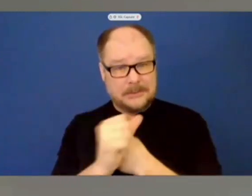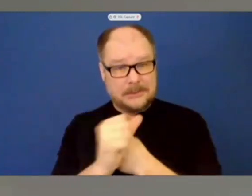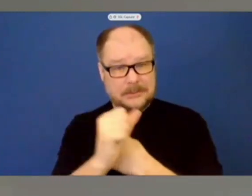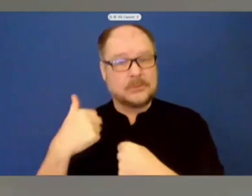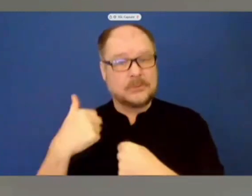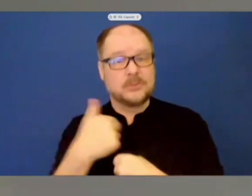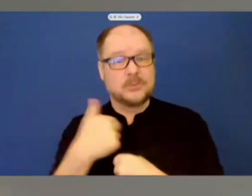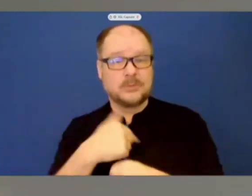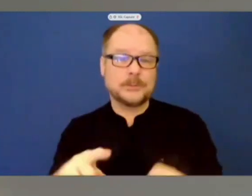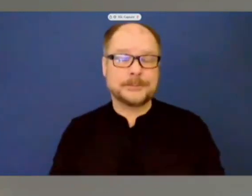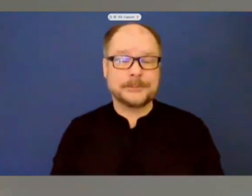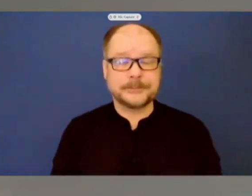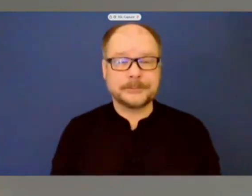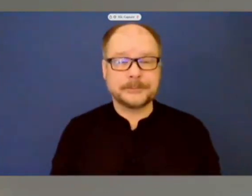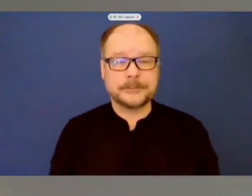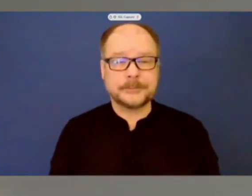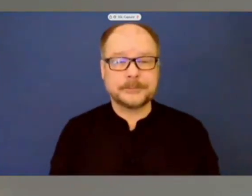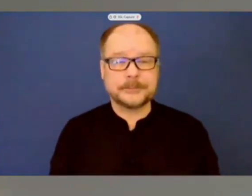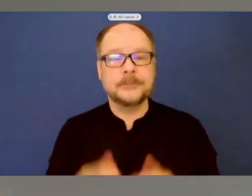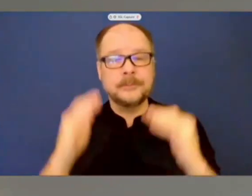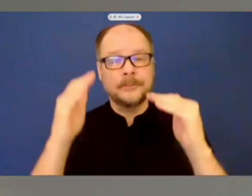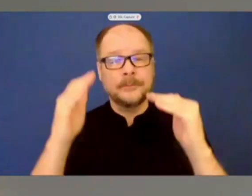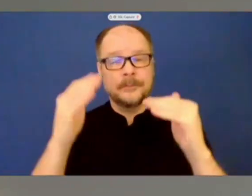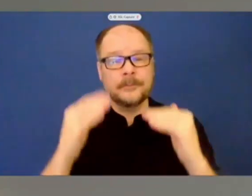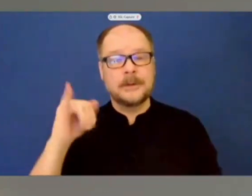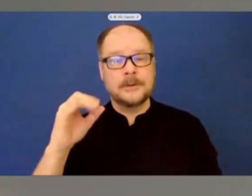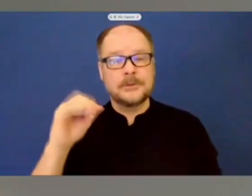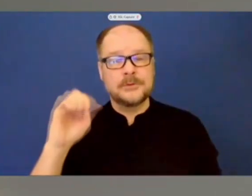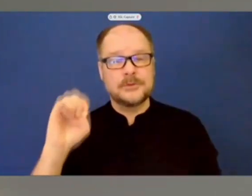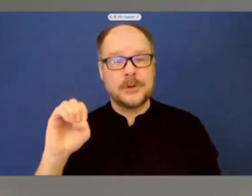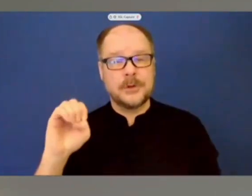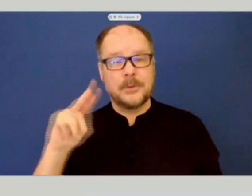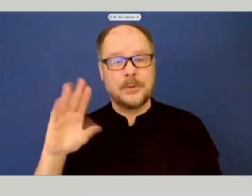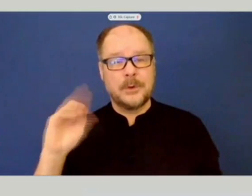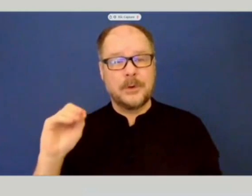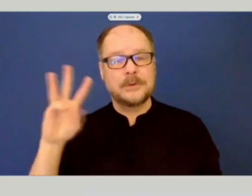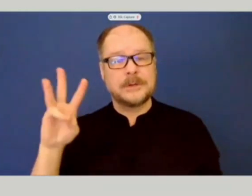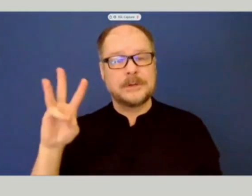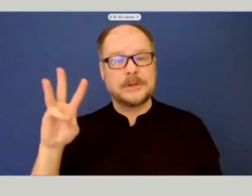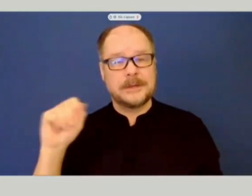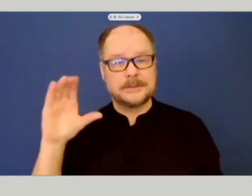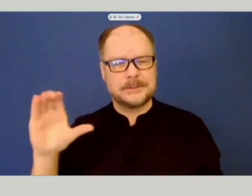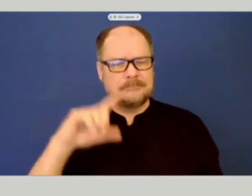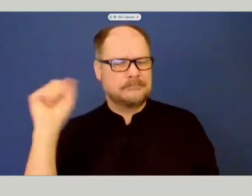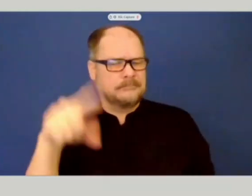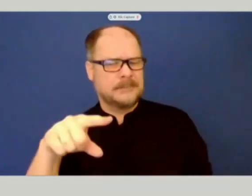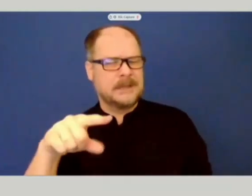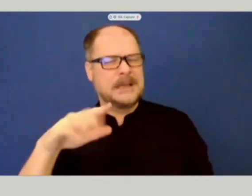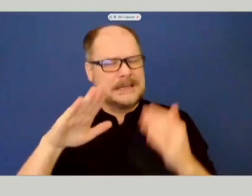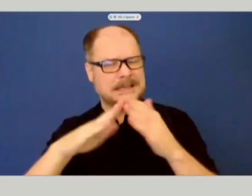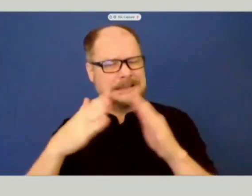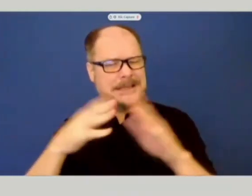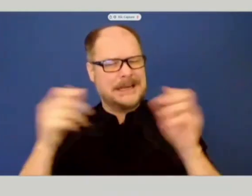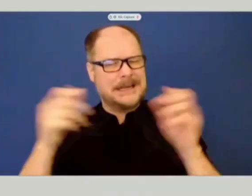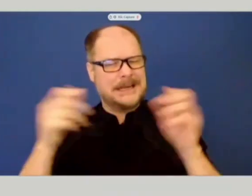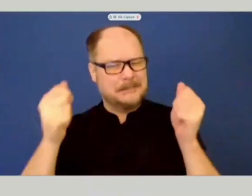Next question is Joe Bruno, WSOC TV. Did City Manager Marcus Jones provide a commitment to provide transportation, and